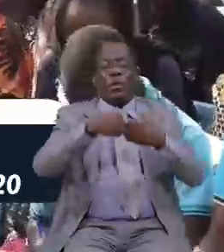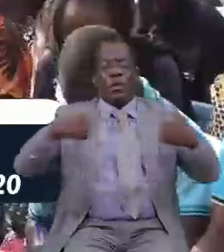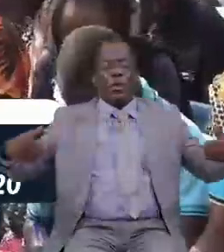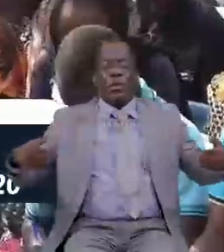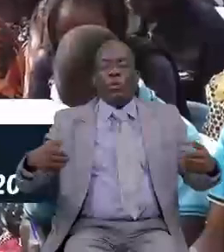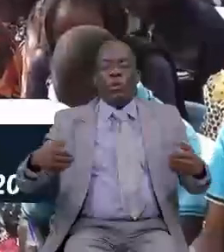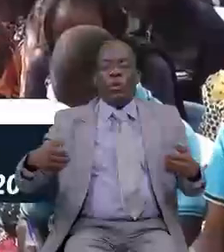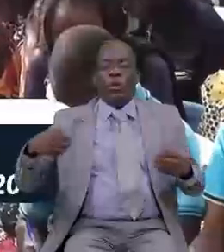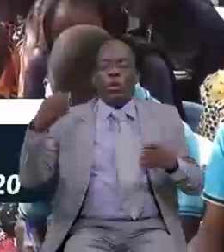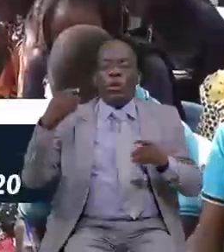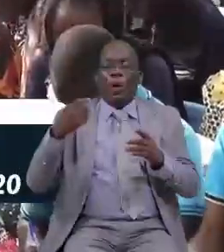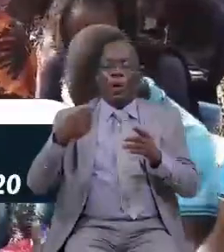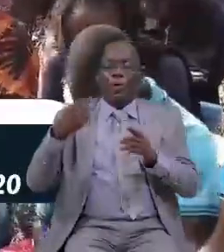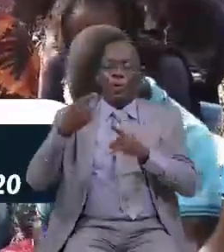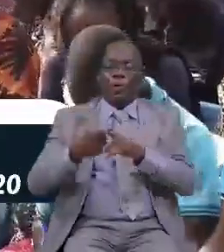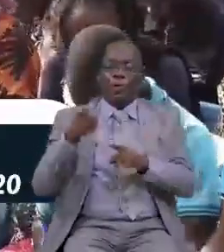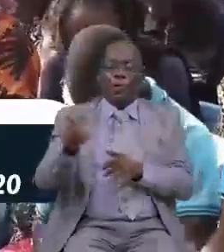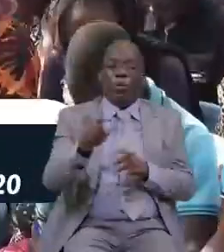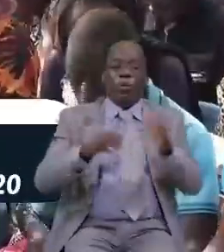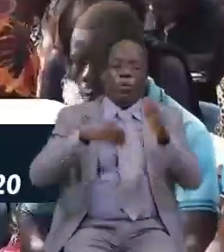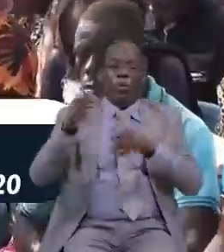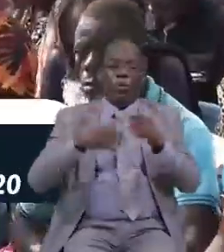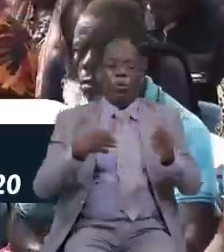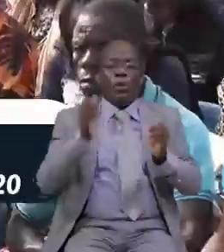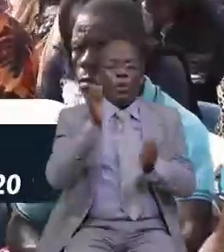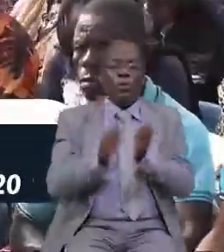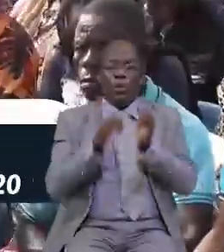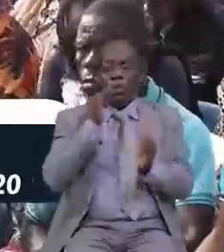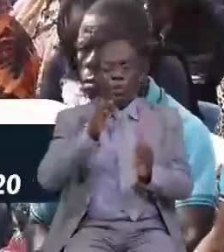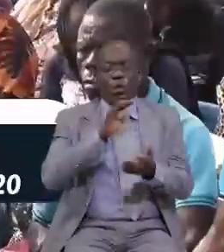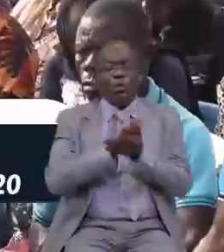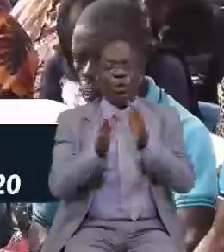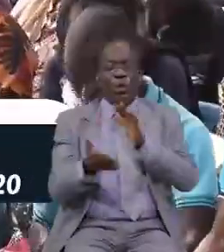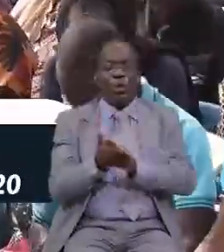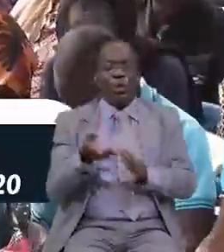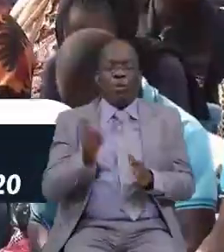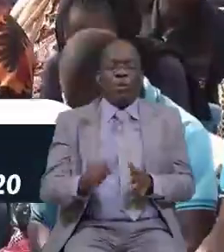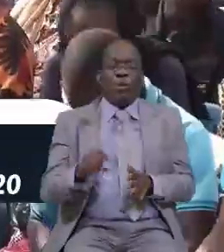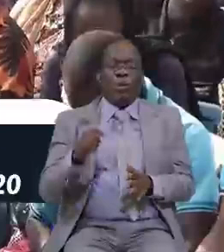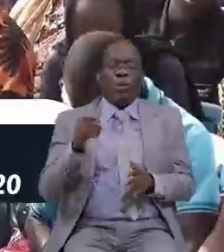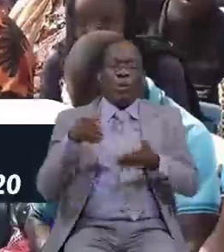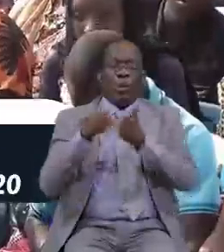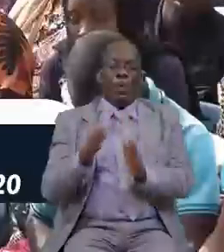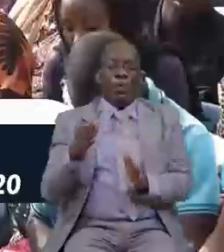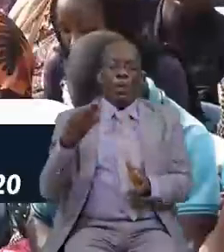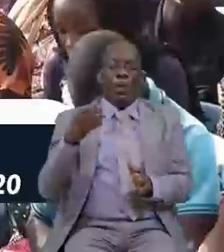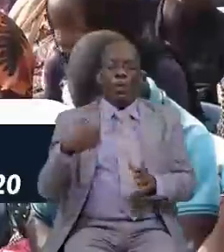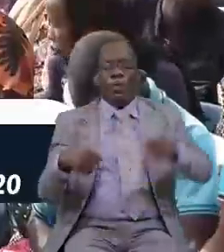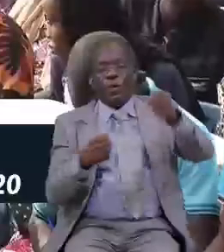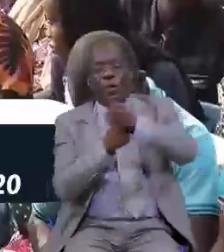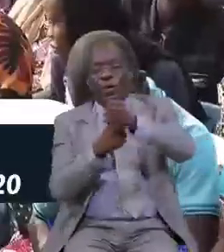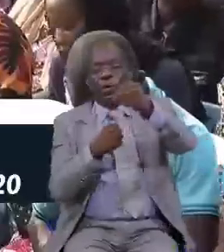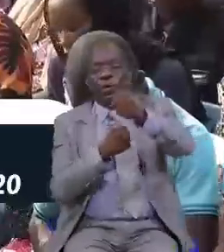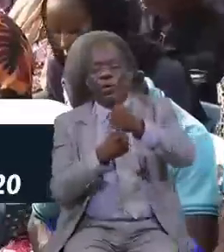builders, which is become the head of the corner." in the cornerstone. In